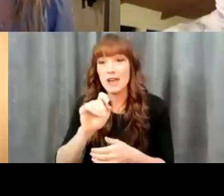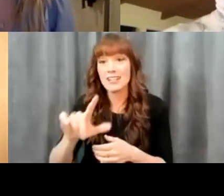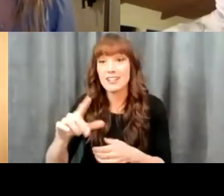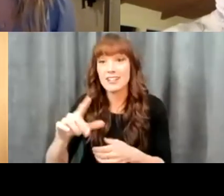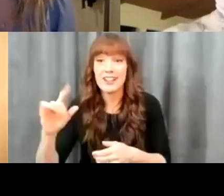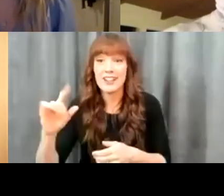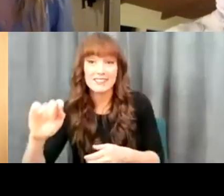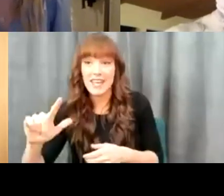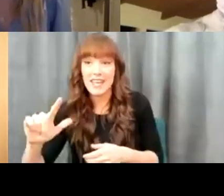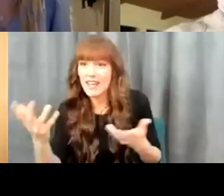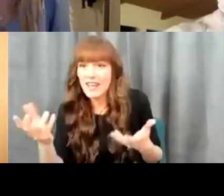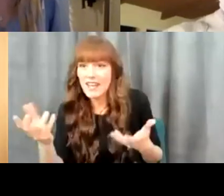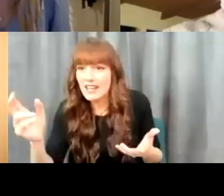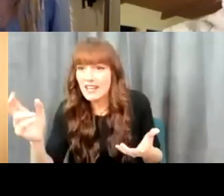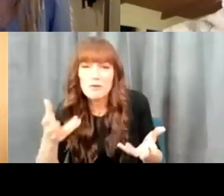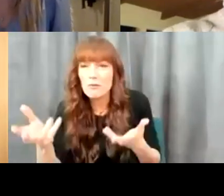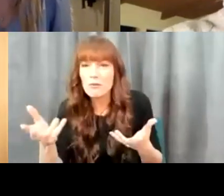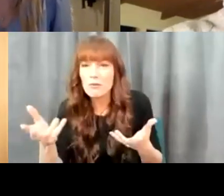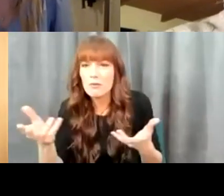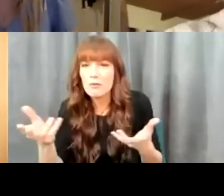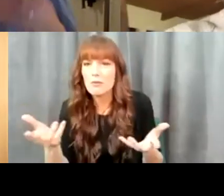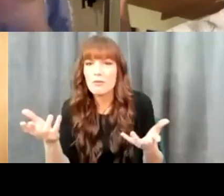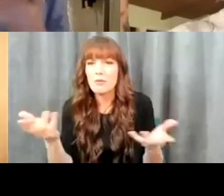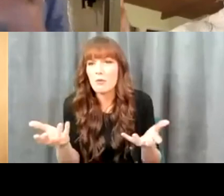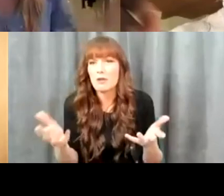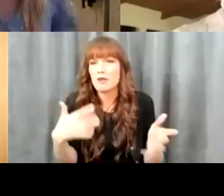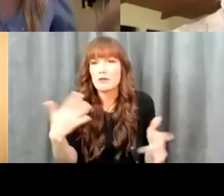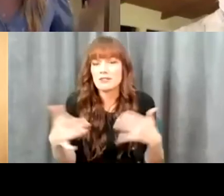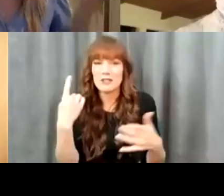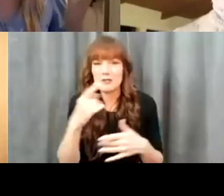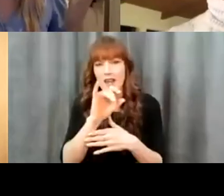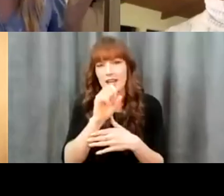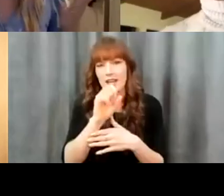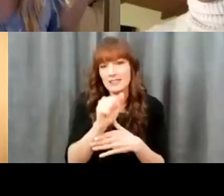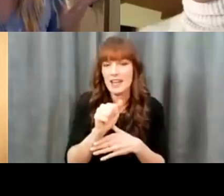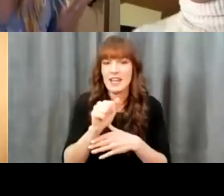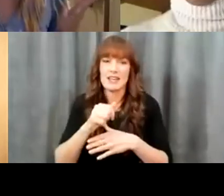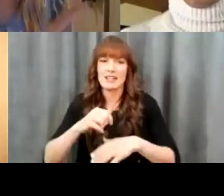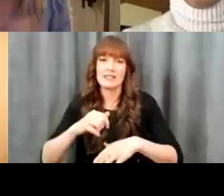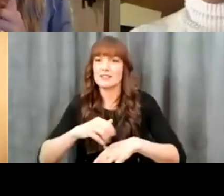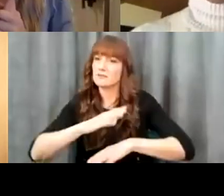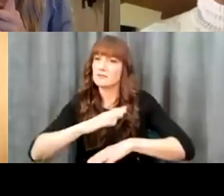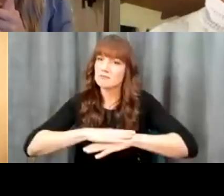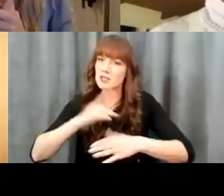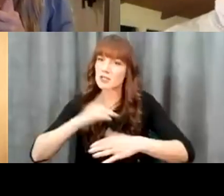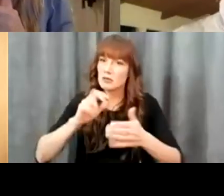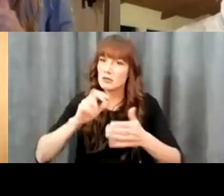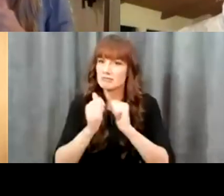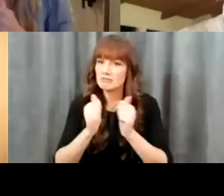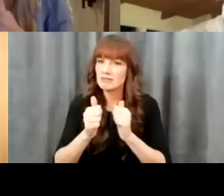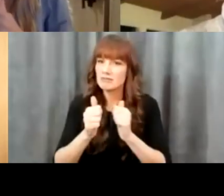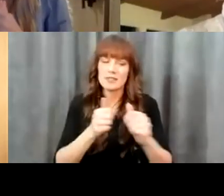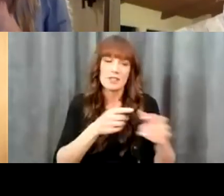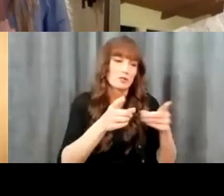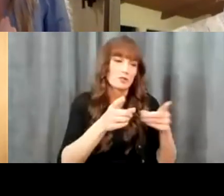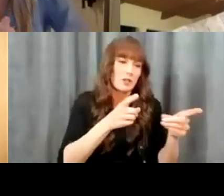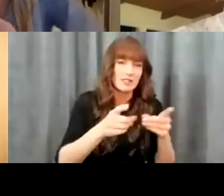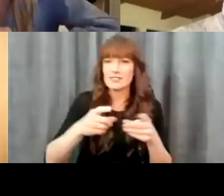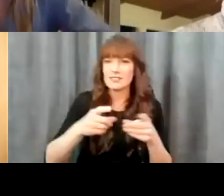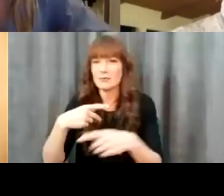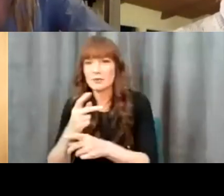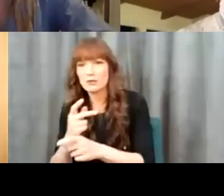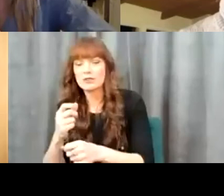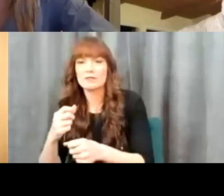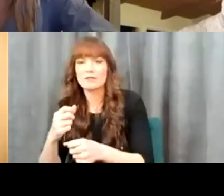Dan, what excited you about taking on the ISA table read competition directing and producing